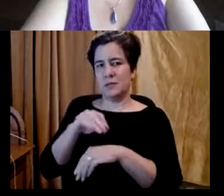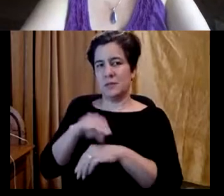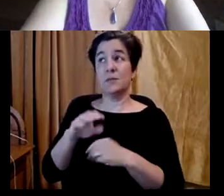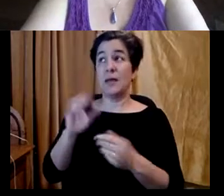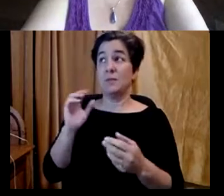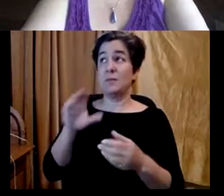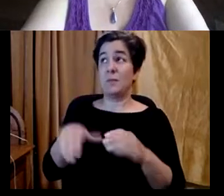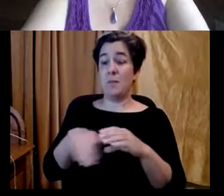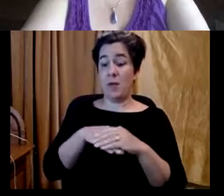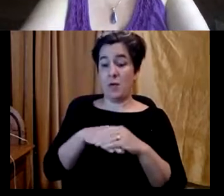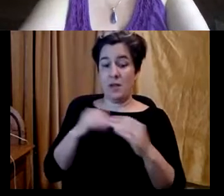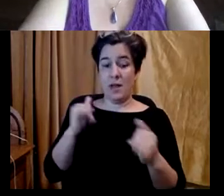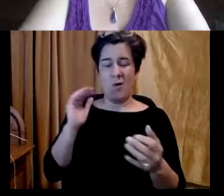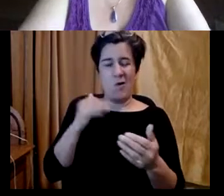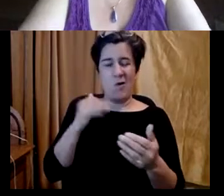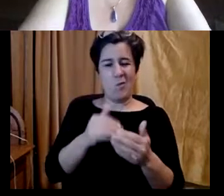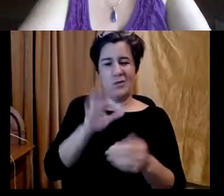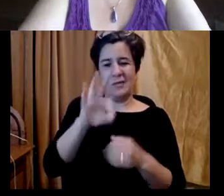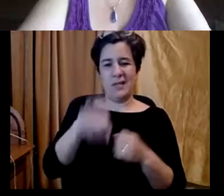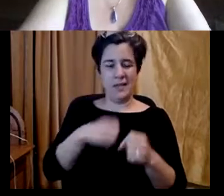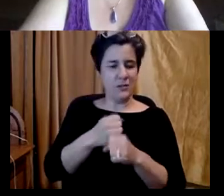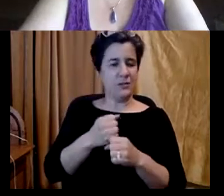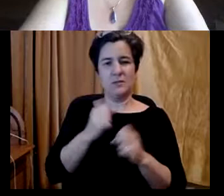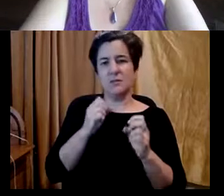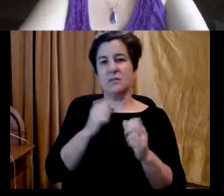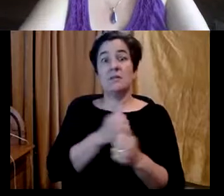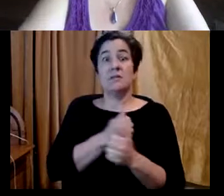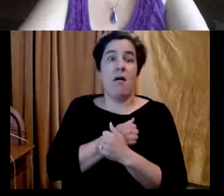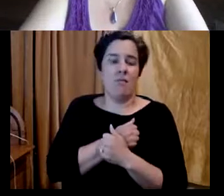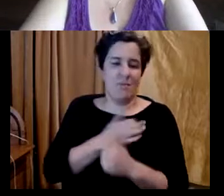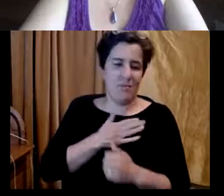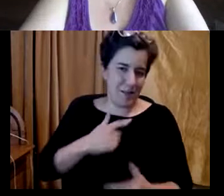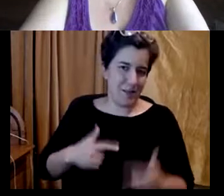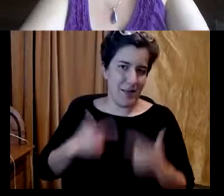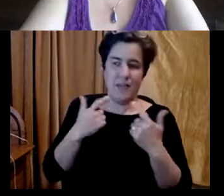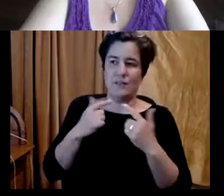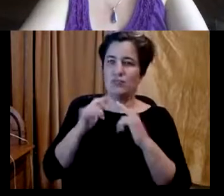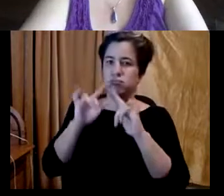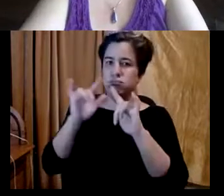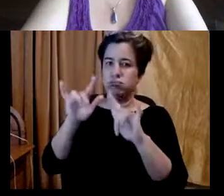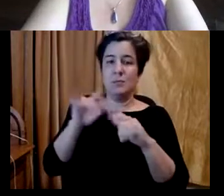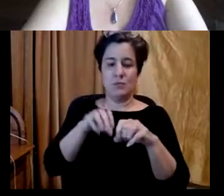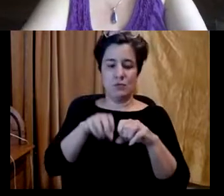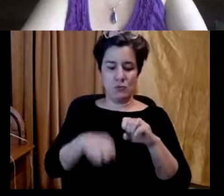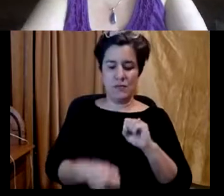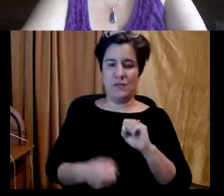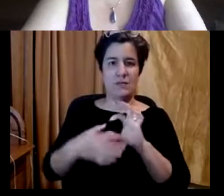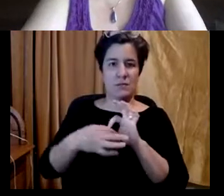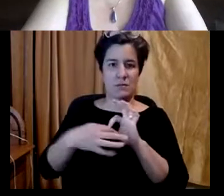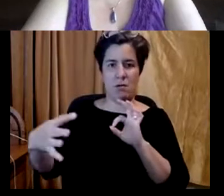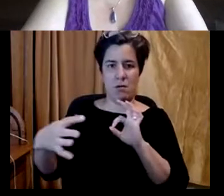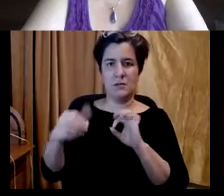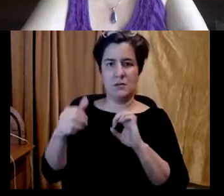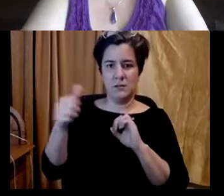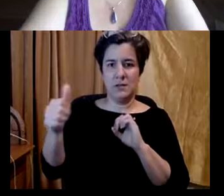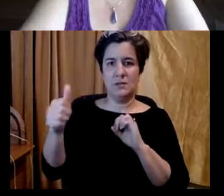now. He was the love of my life. Currently grieving the loss of him, but he is still alive.